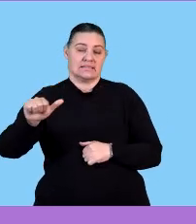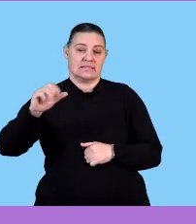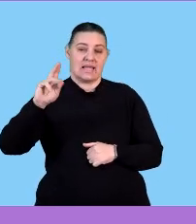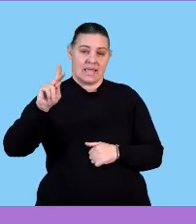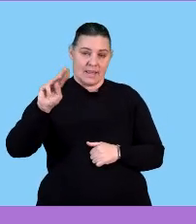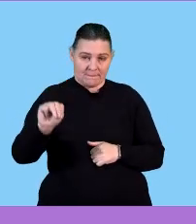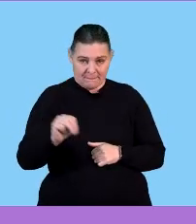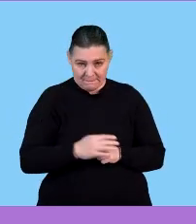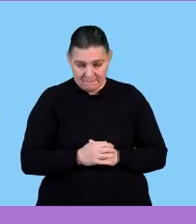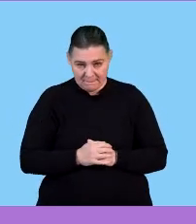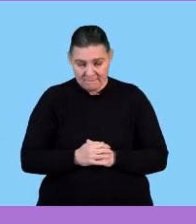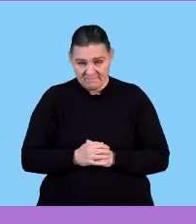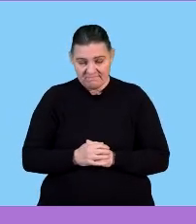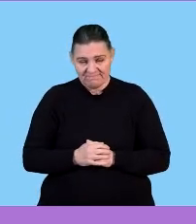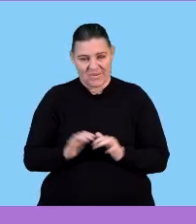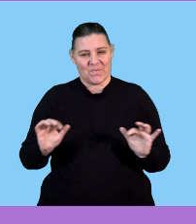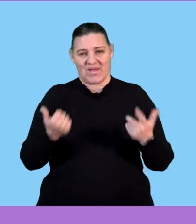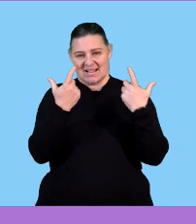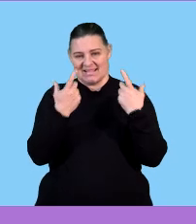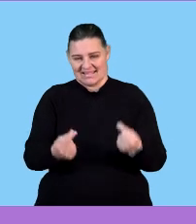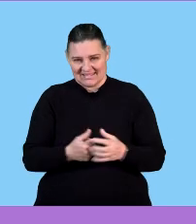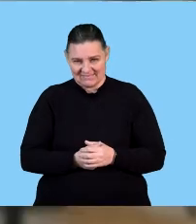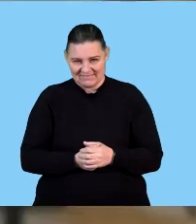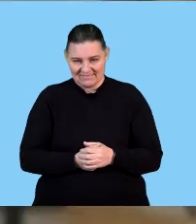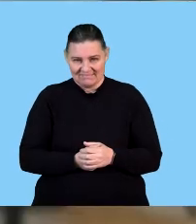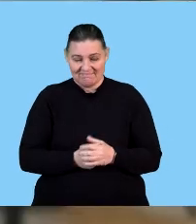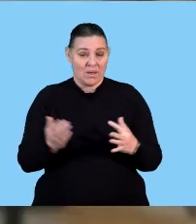17,86 kilometers. Very well